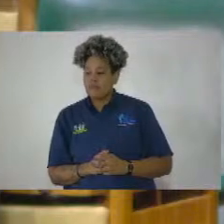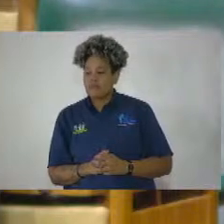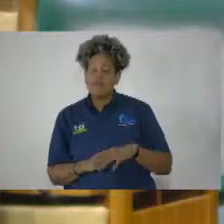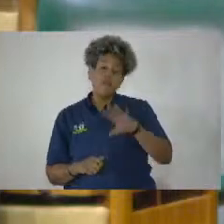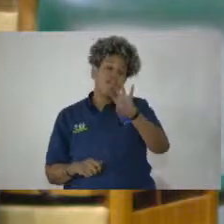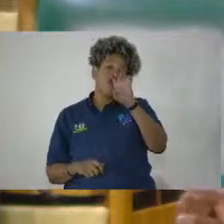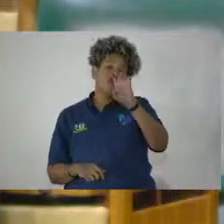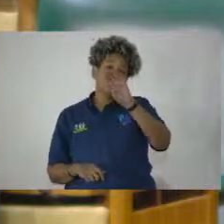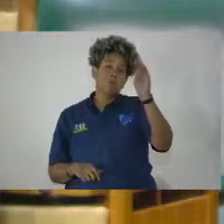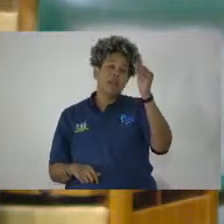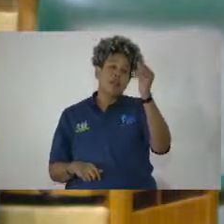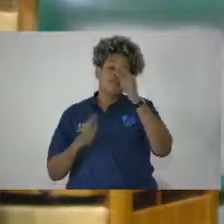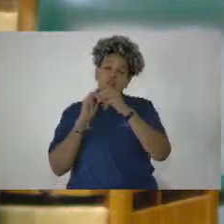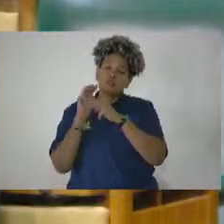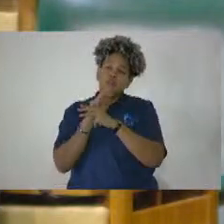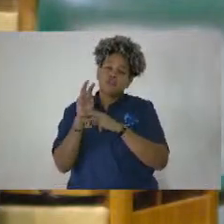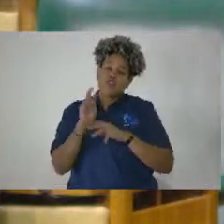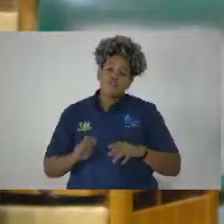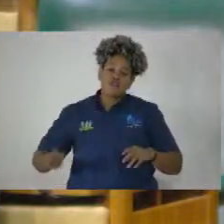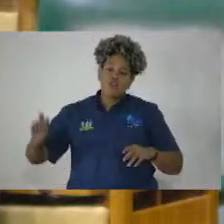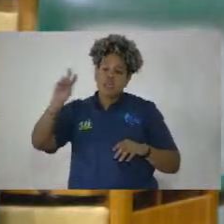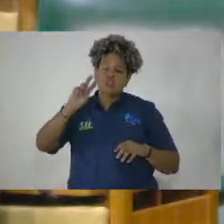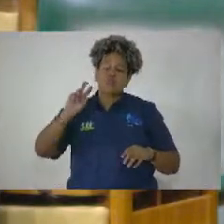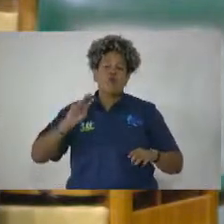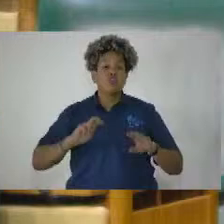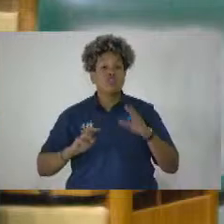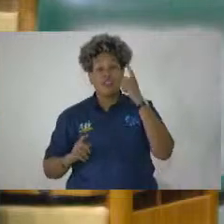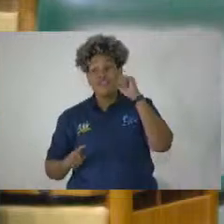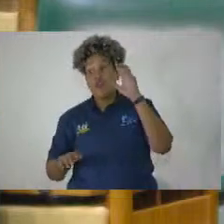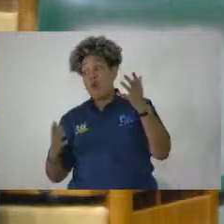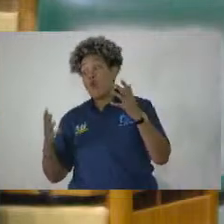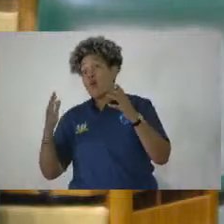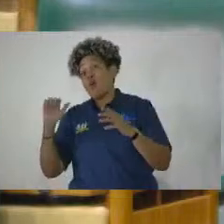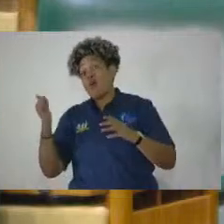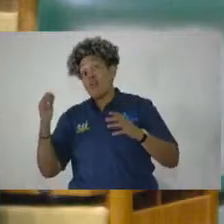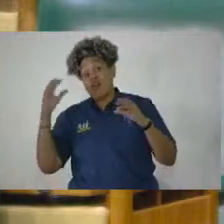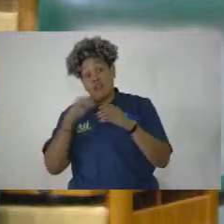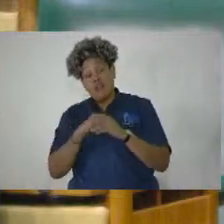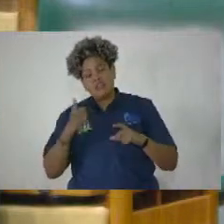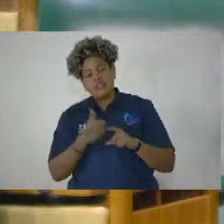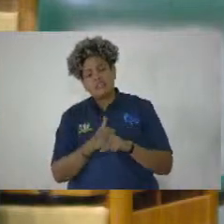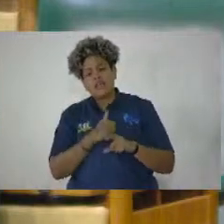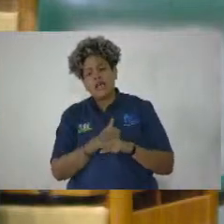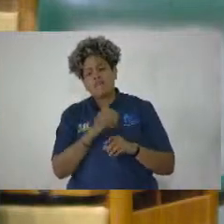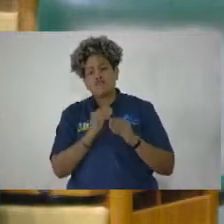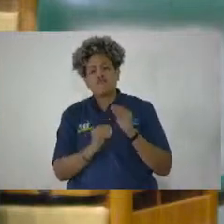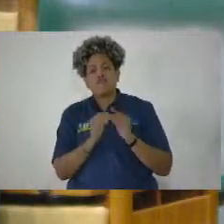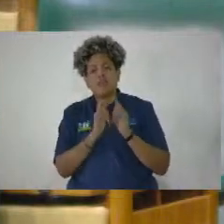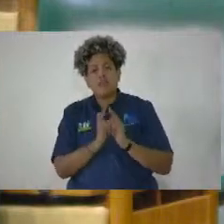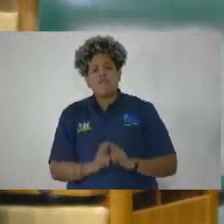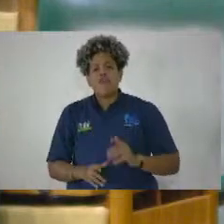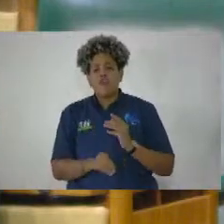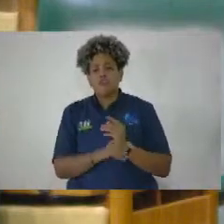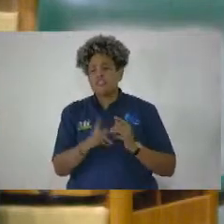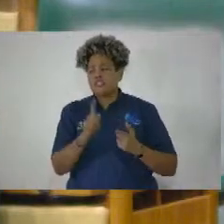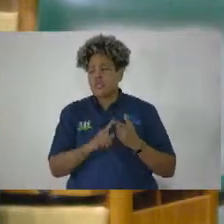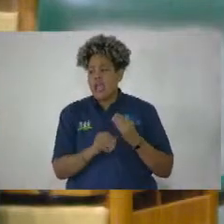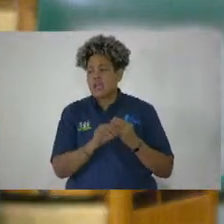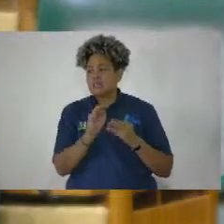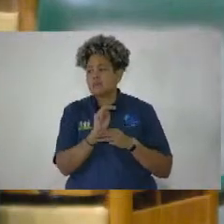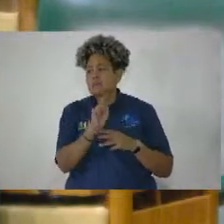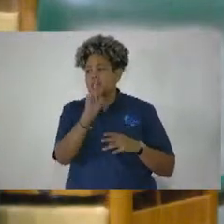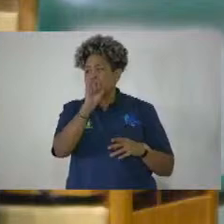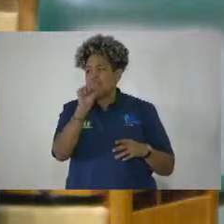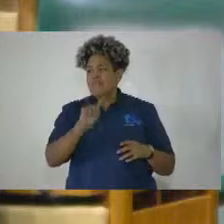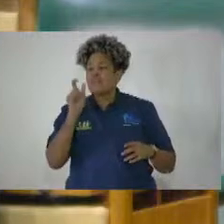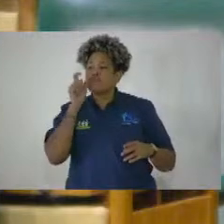$400 million to the Ministry of Transport for, among other things, the refurbishment, as Minister Vaz has